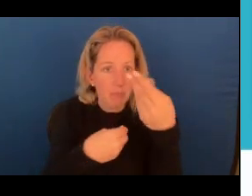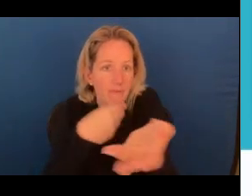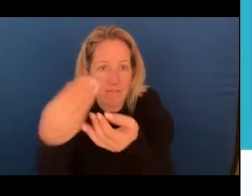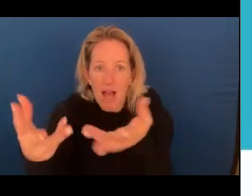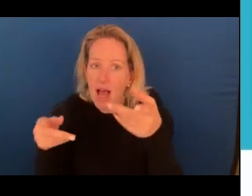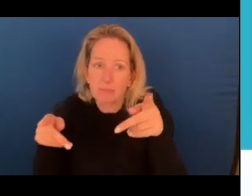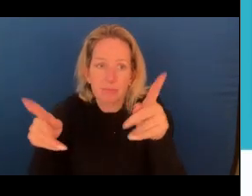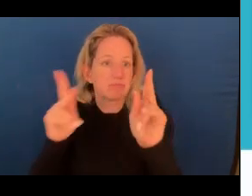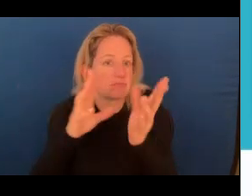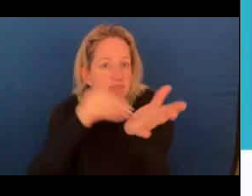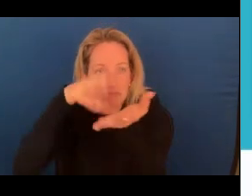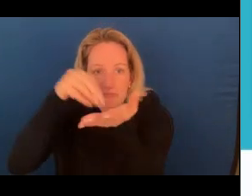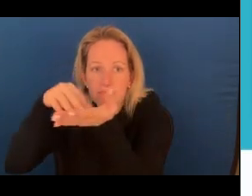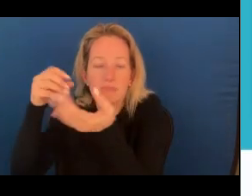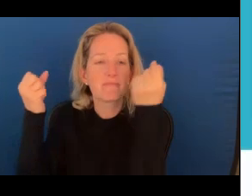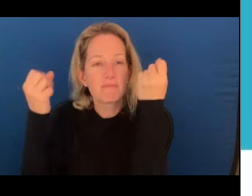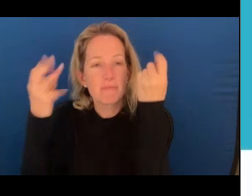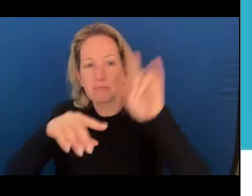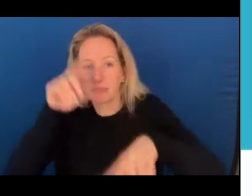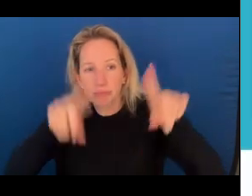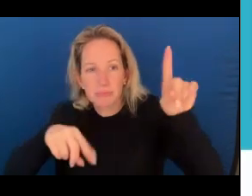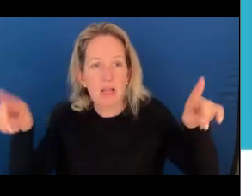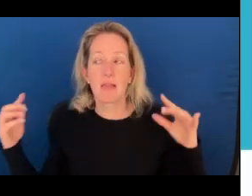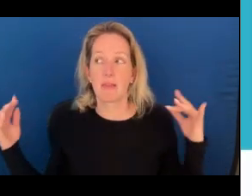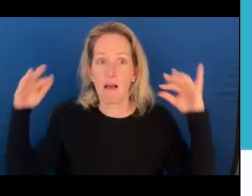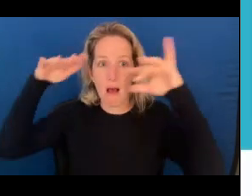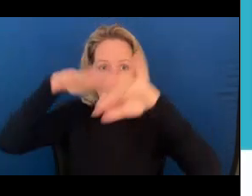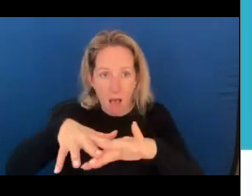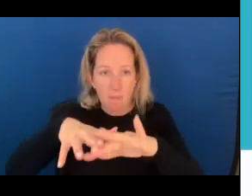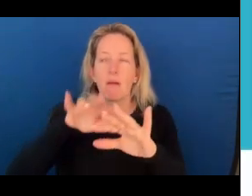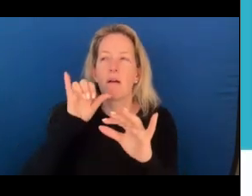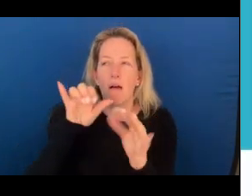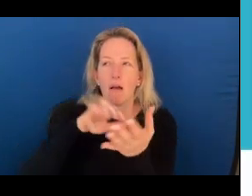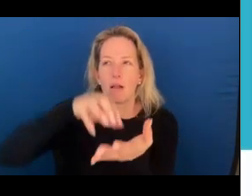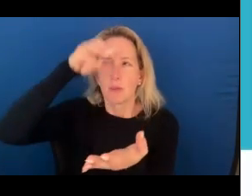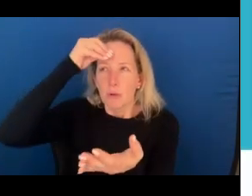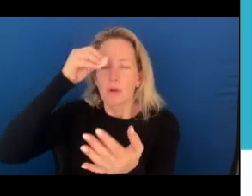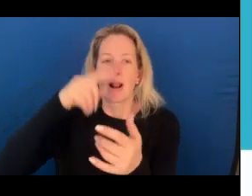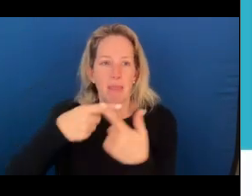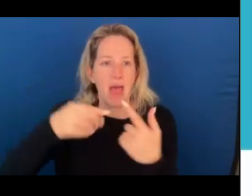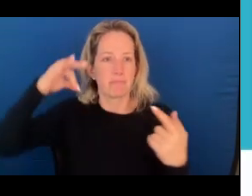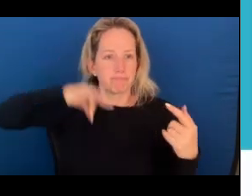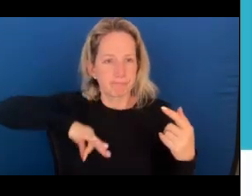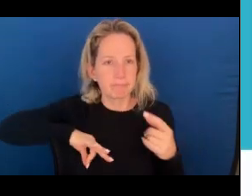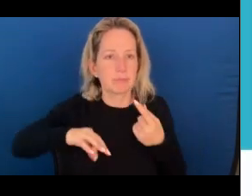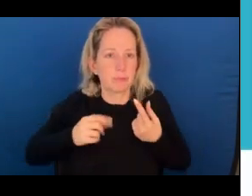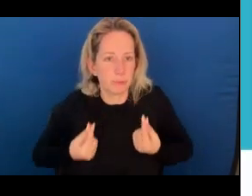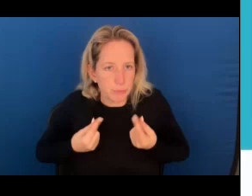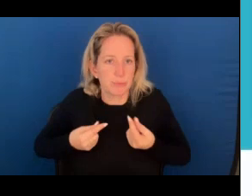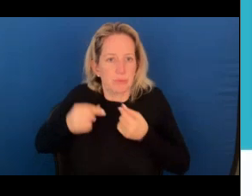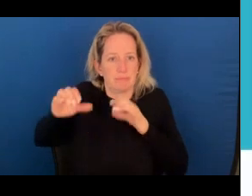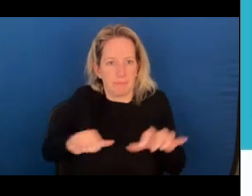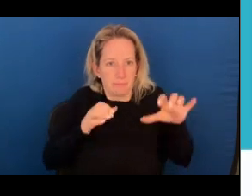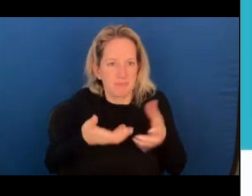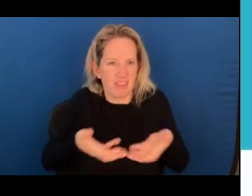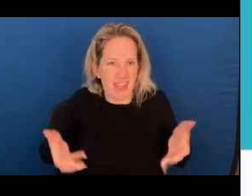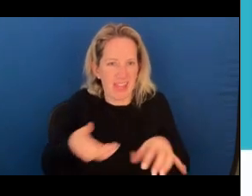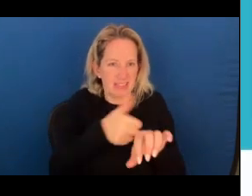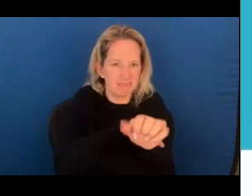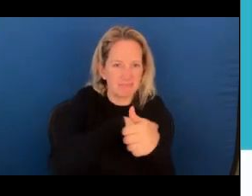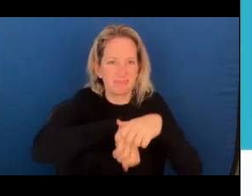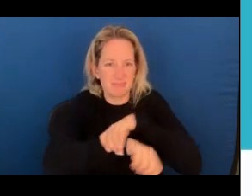they come and they can leave with actionable items that can make a difference in our community. Last slide, or next slide. This is